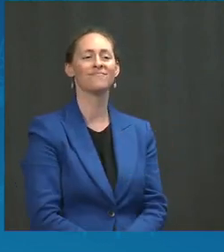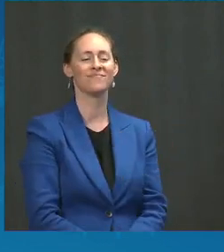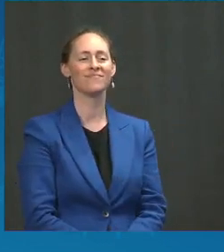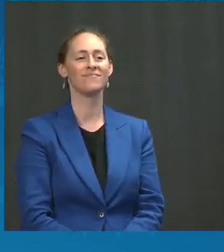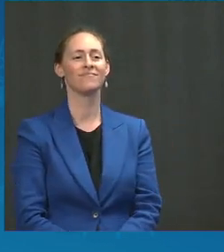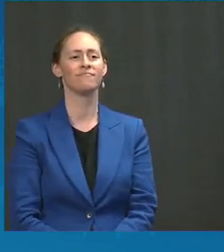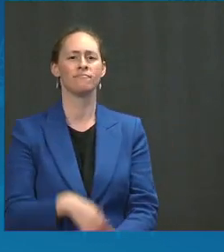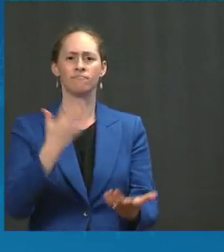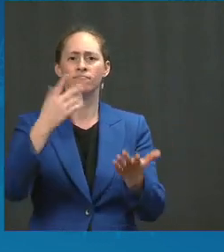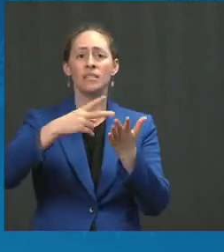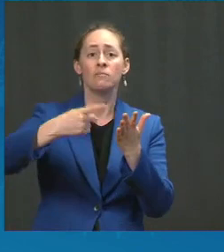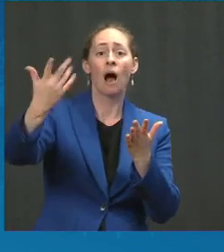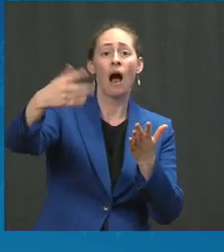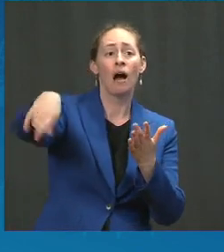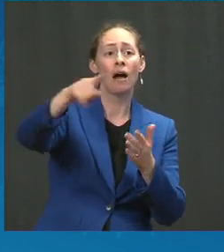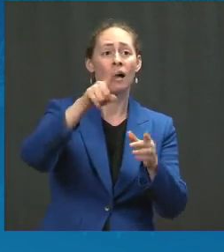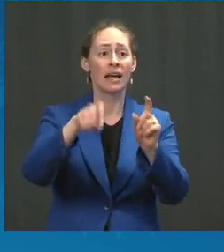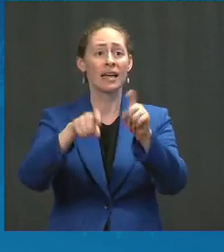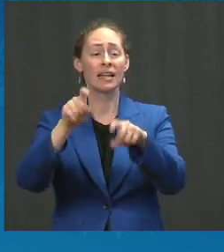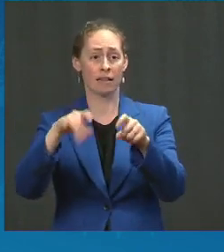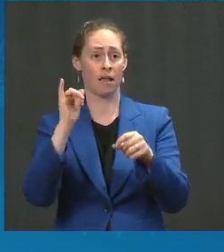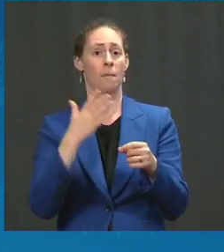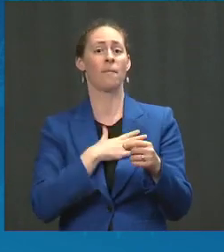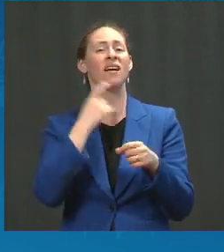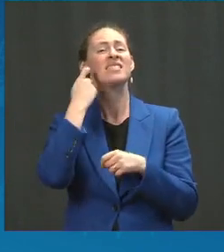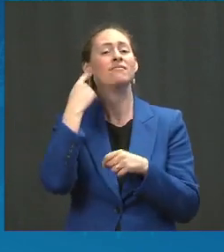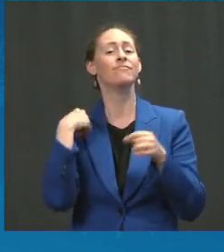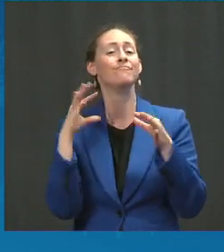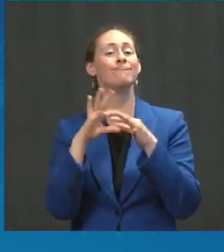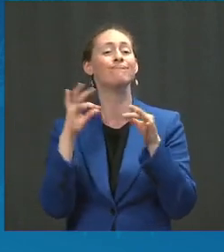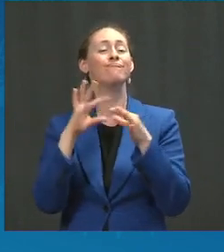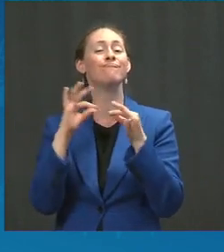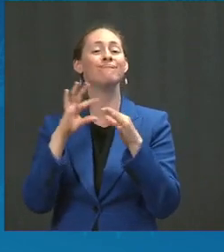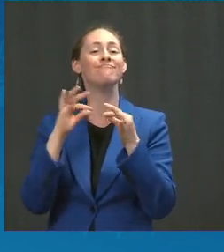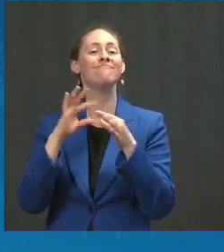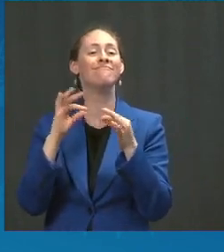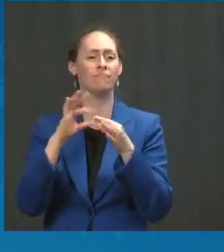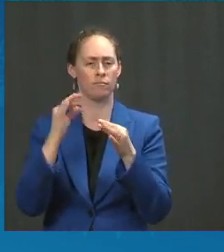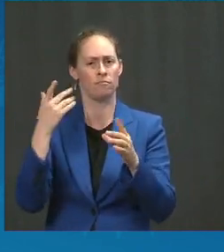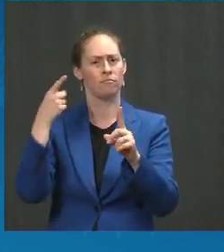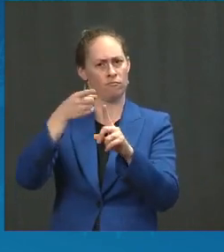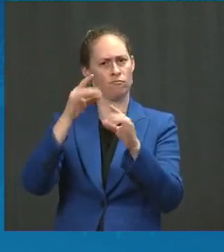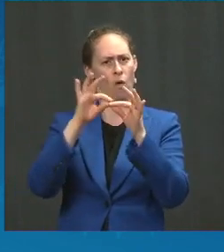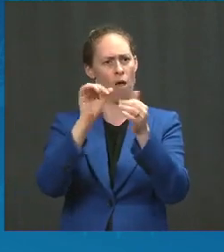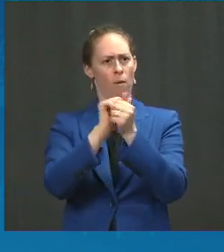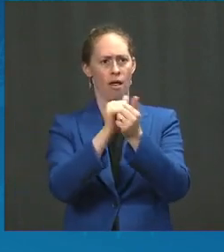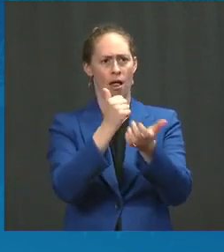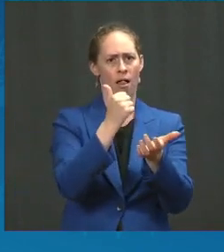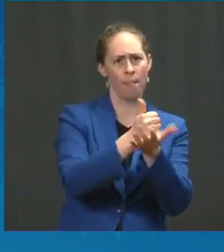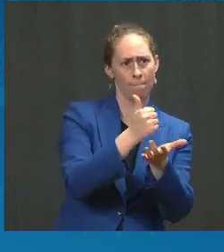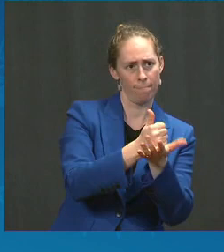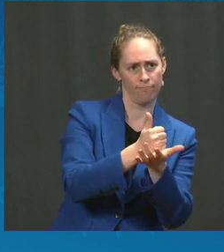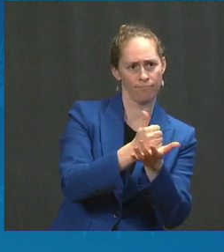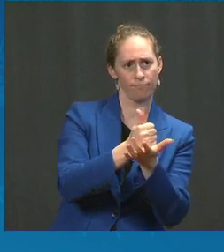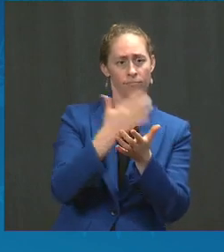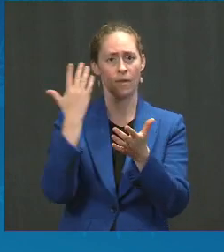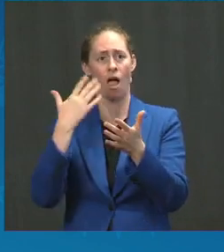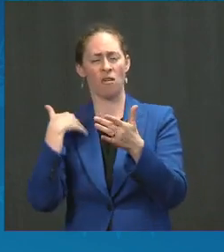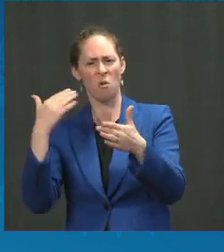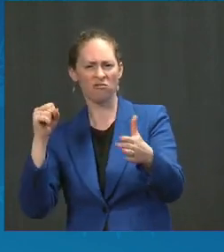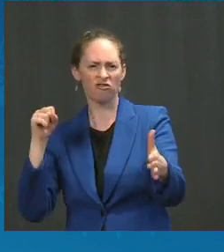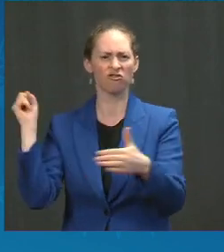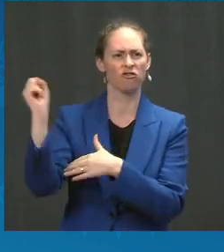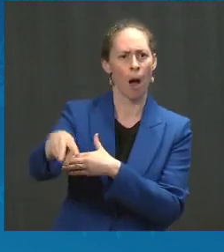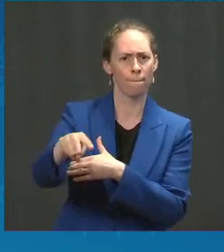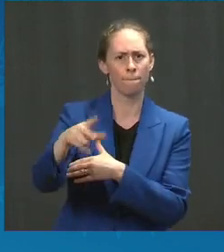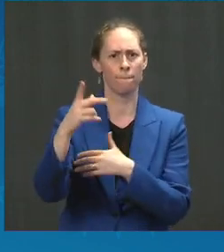said in my comments earlier, not only on the piece about relief, but what we need to do to leapfrog into where our system could actually be